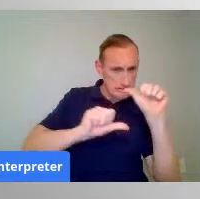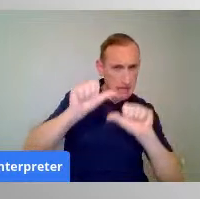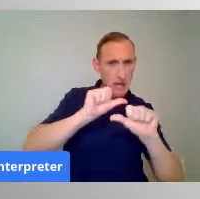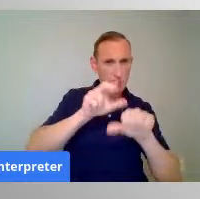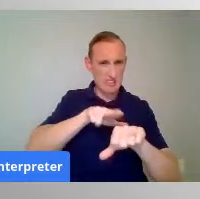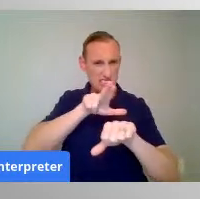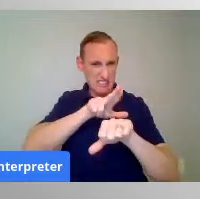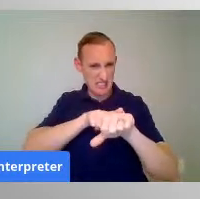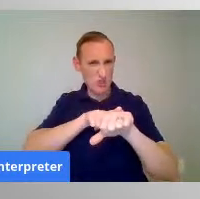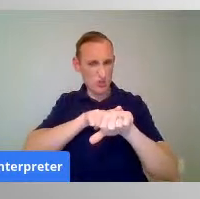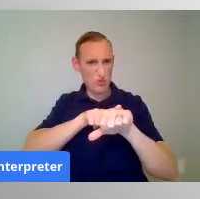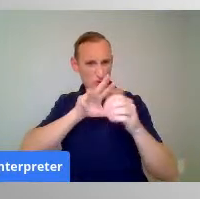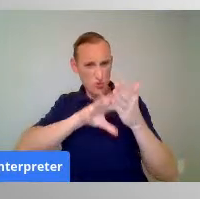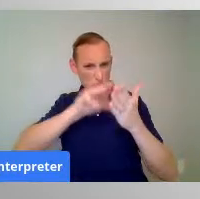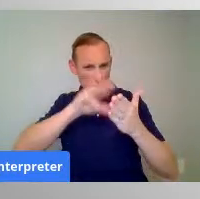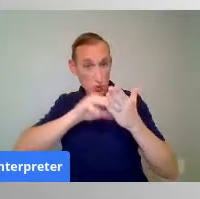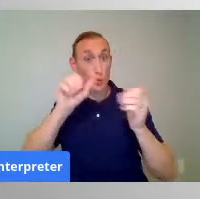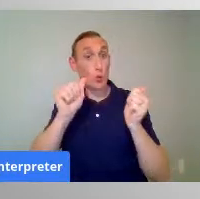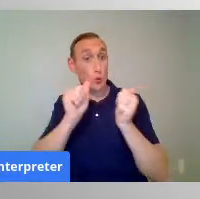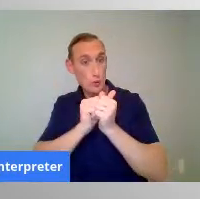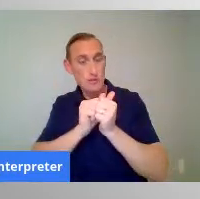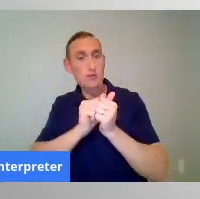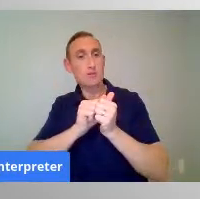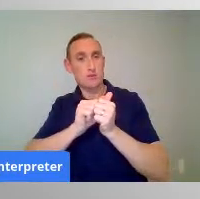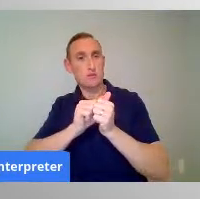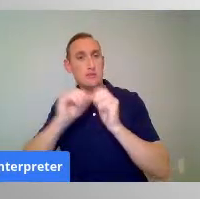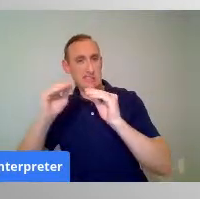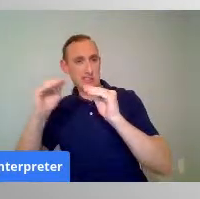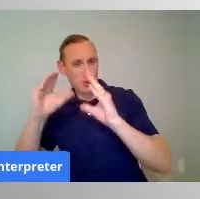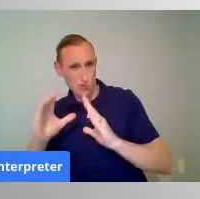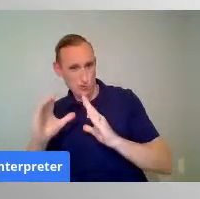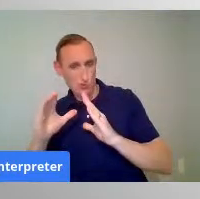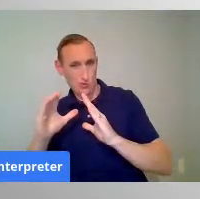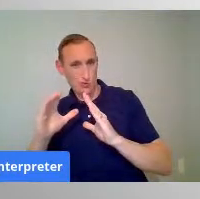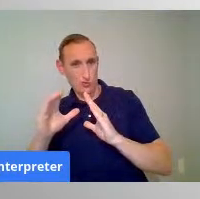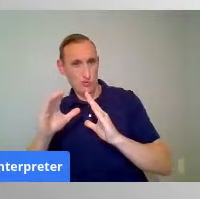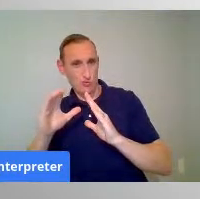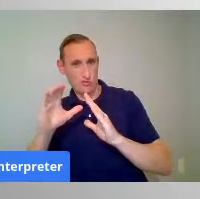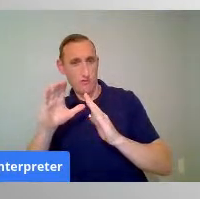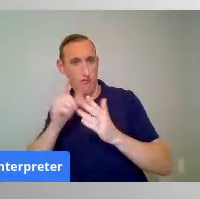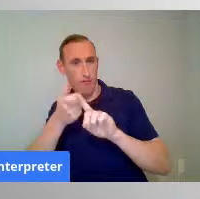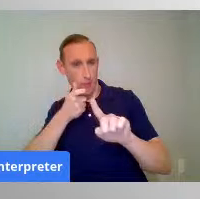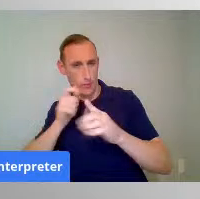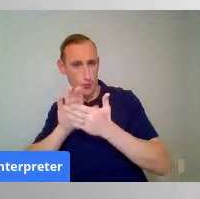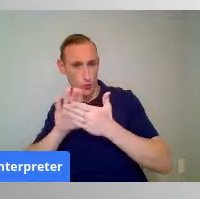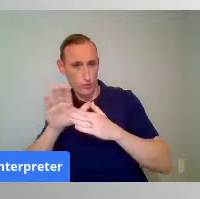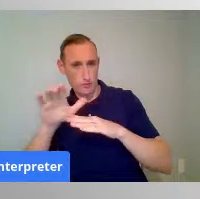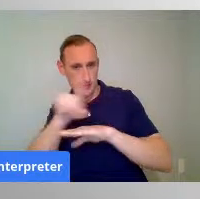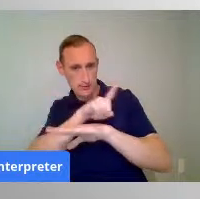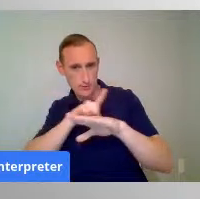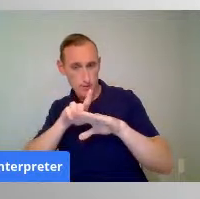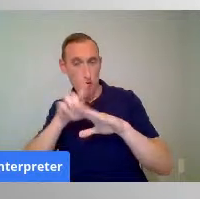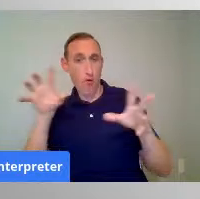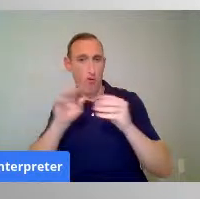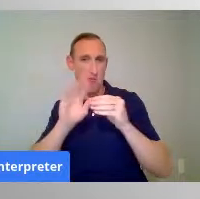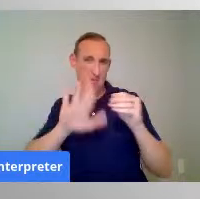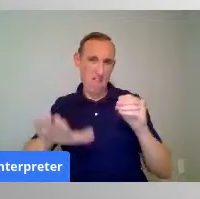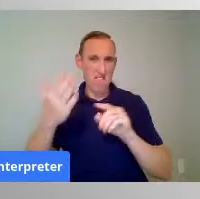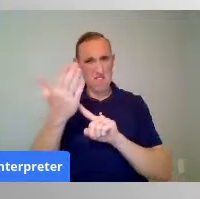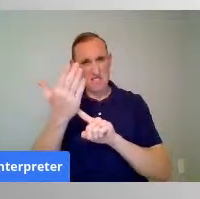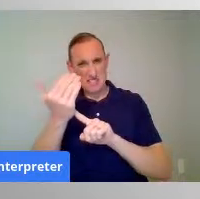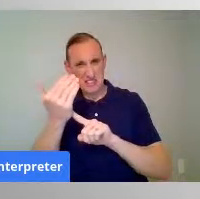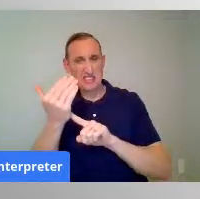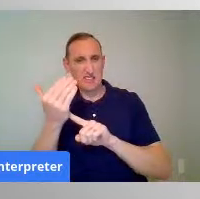with those school district teachers that are interested, and we generally get an average of 15 that take part in our Wet and Wild